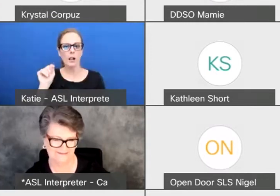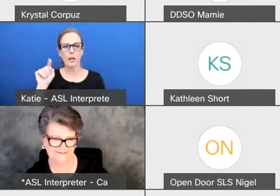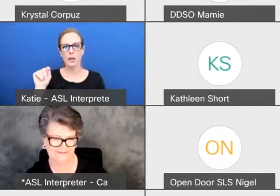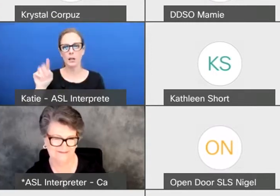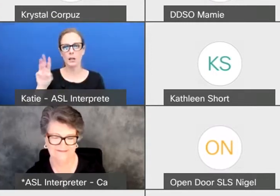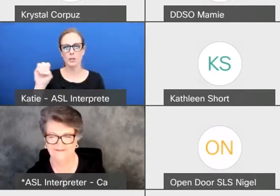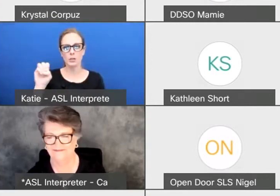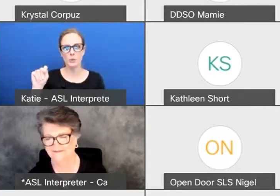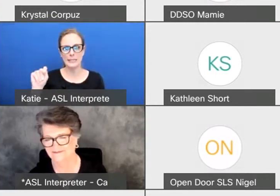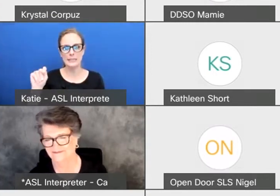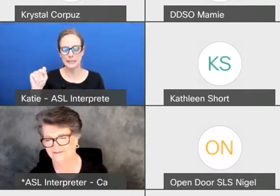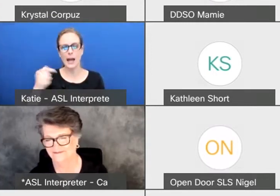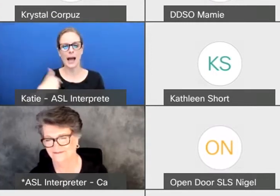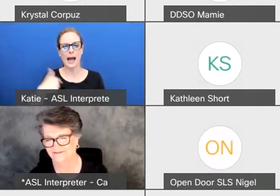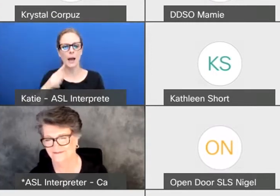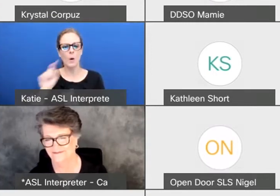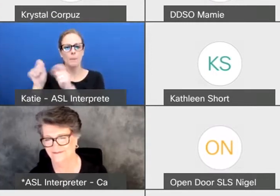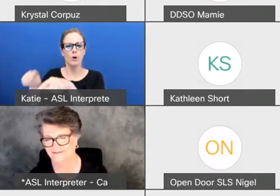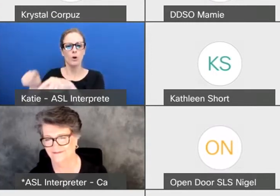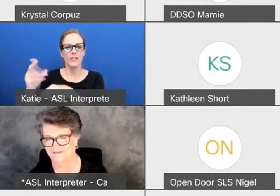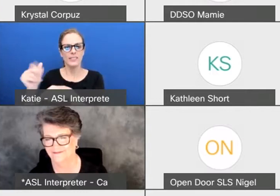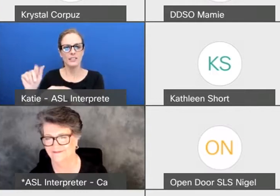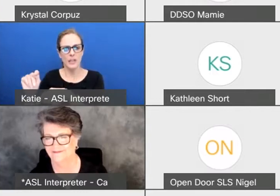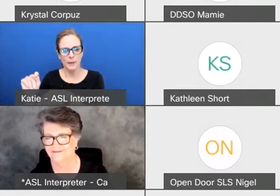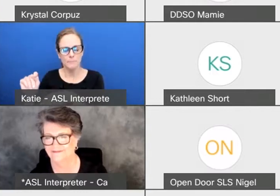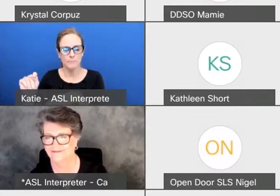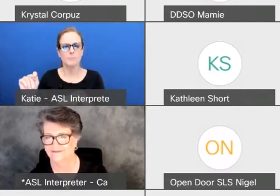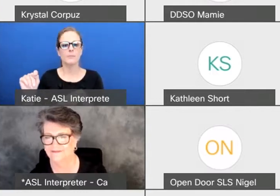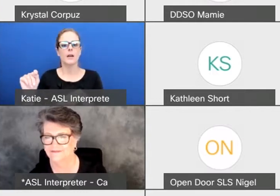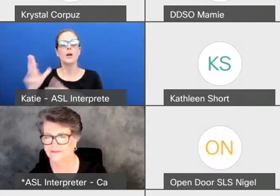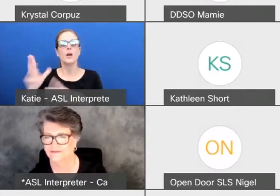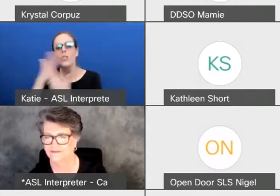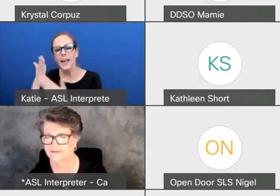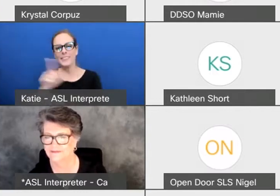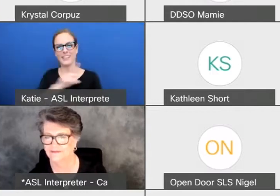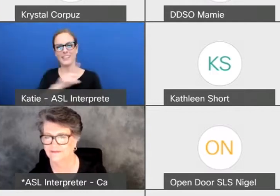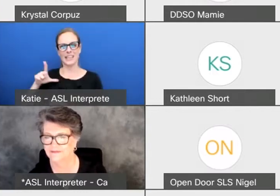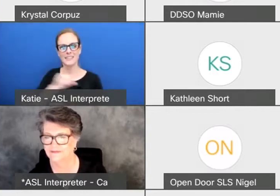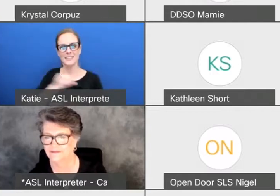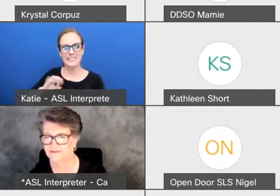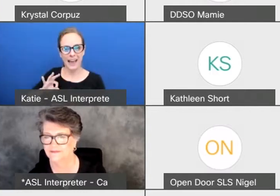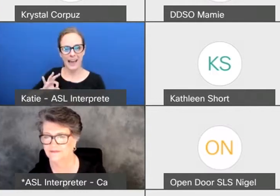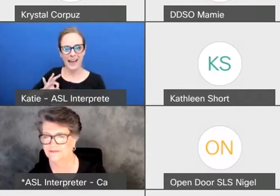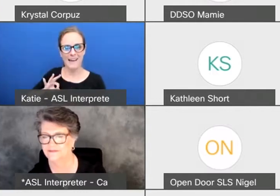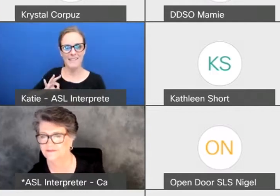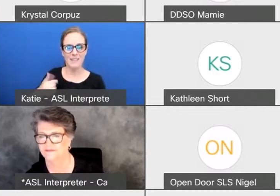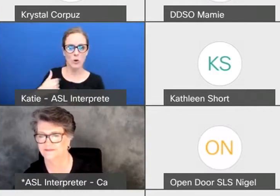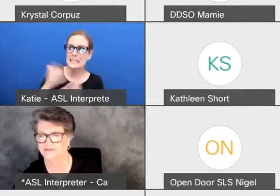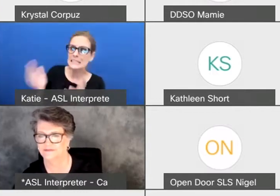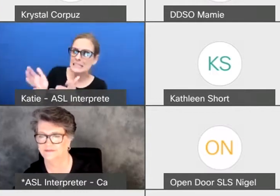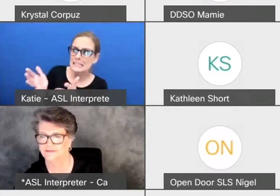us with that I will drop in the chat. To thank the legislative staff for the advocacy that they've done so